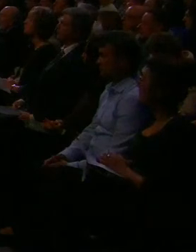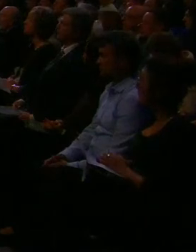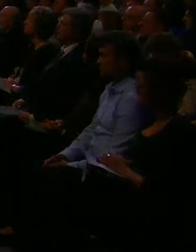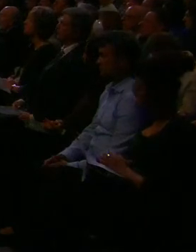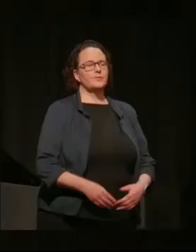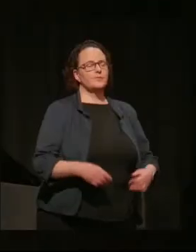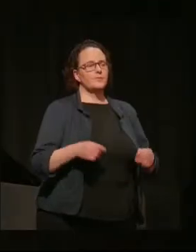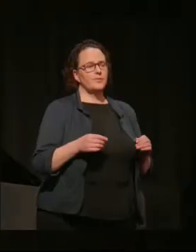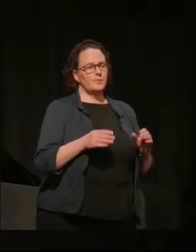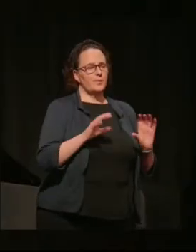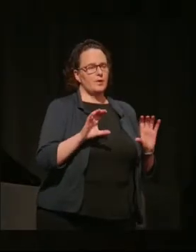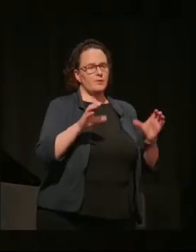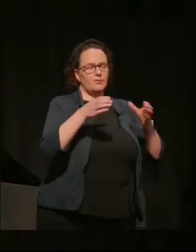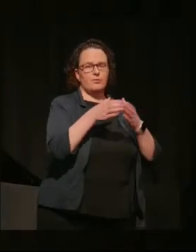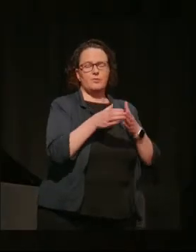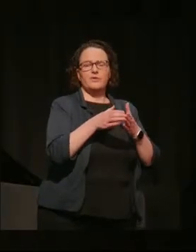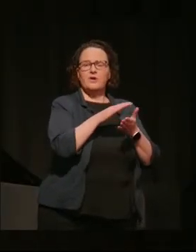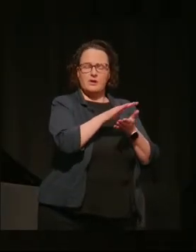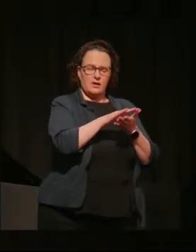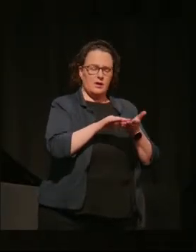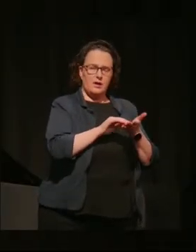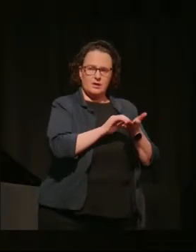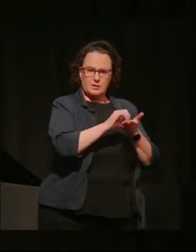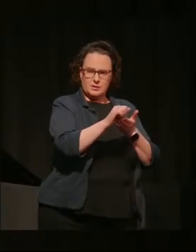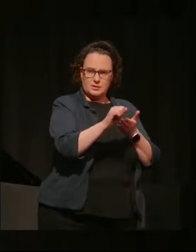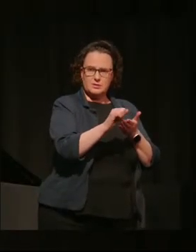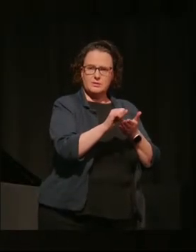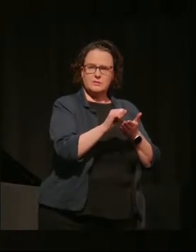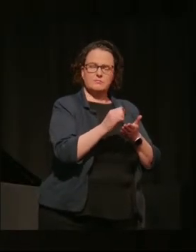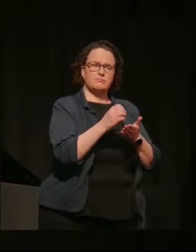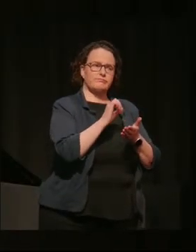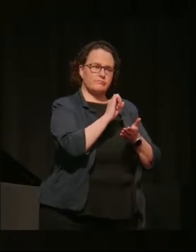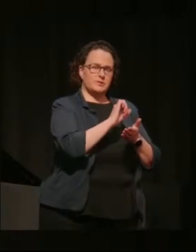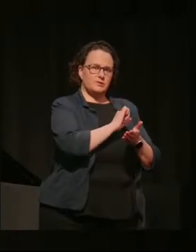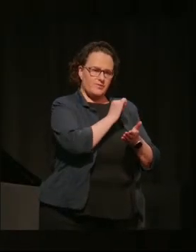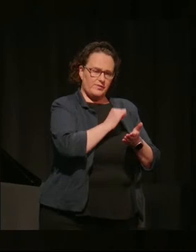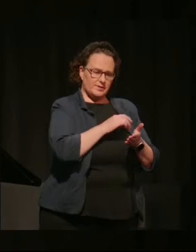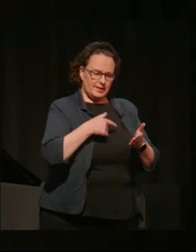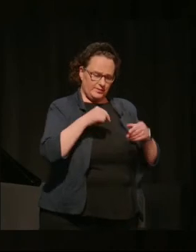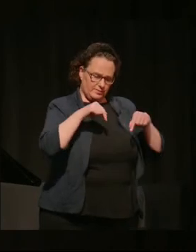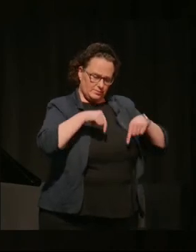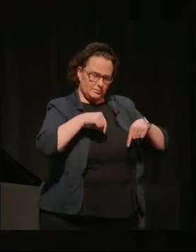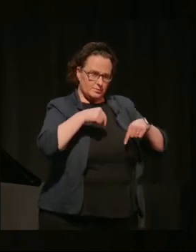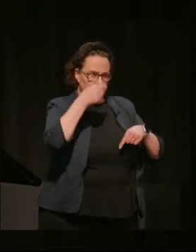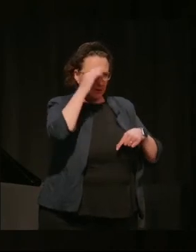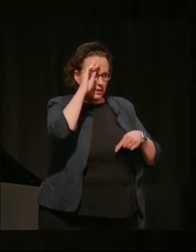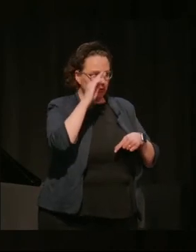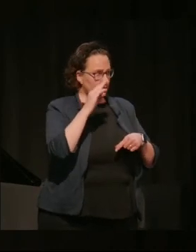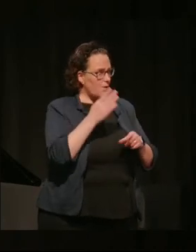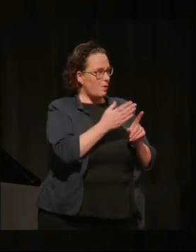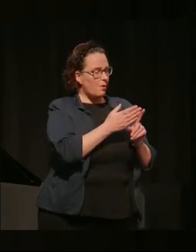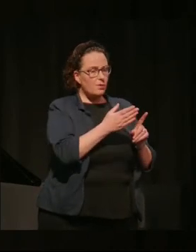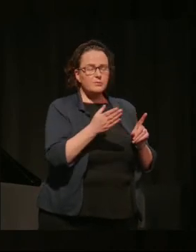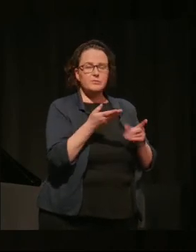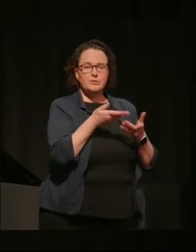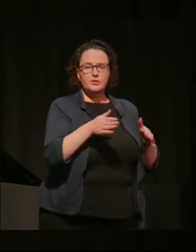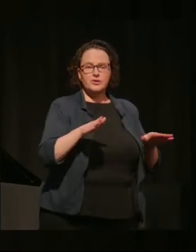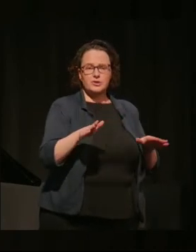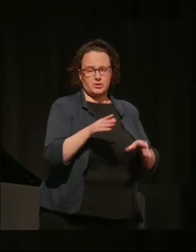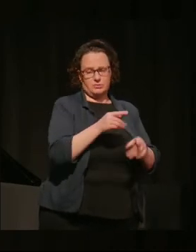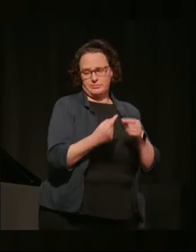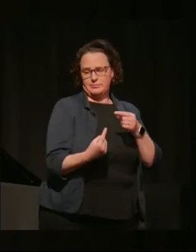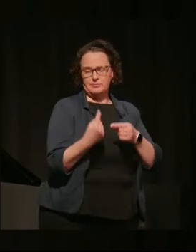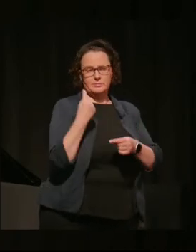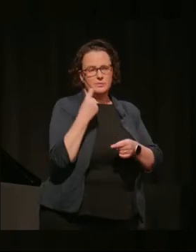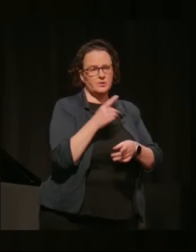A handful of Jewish Holocaust survivors live in Ireland. All of them were children during the time of the Holocaust,